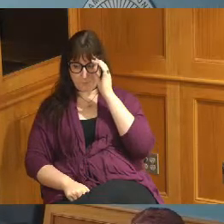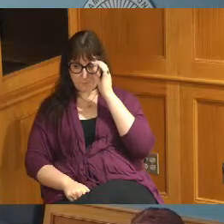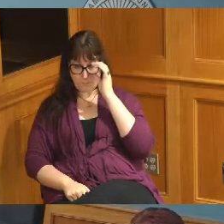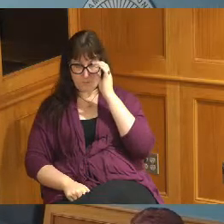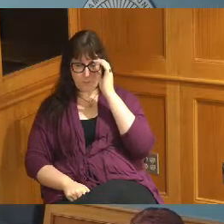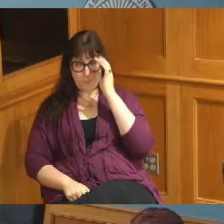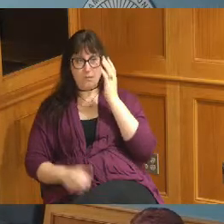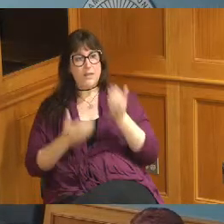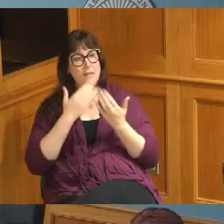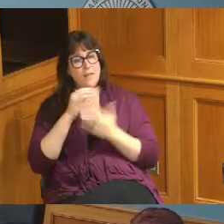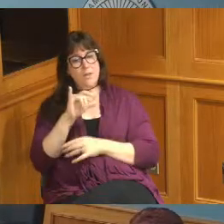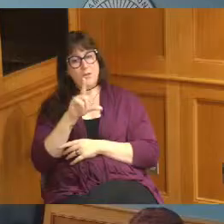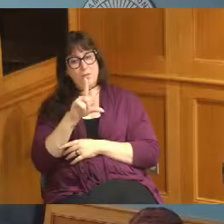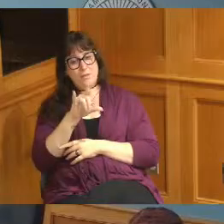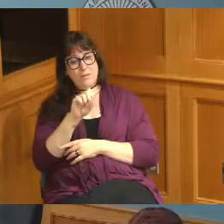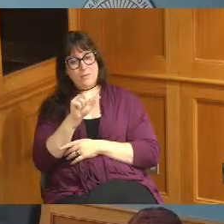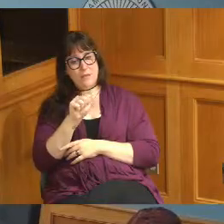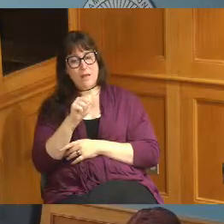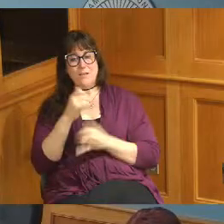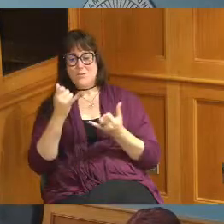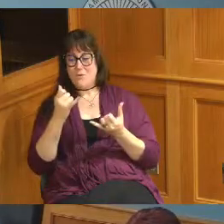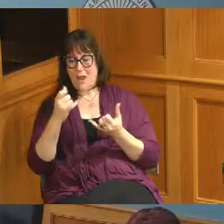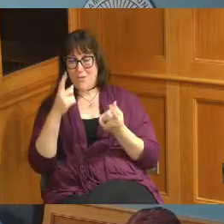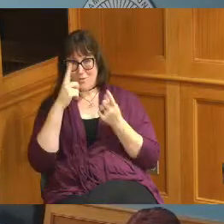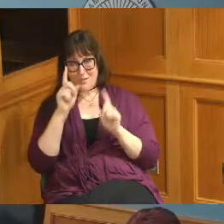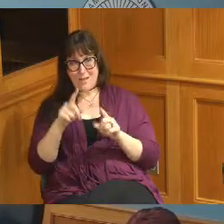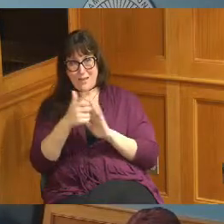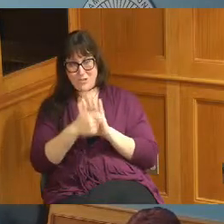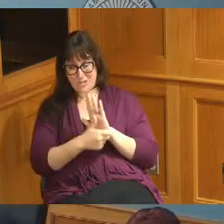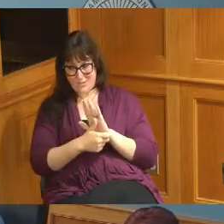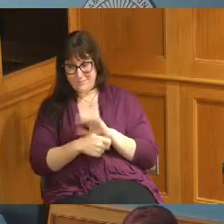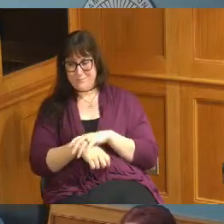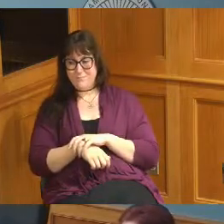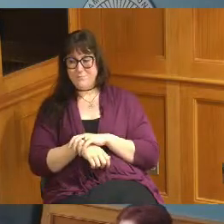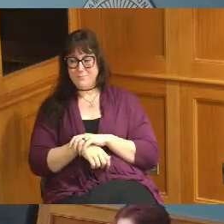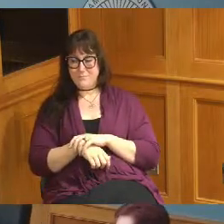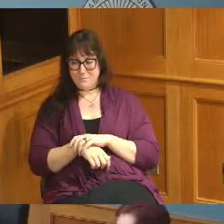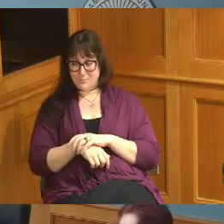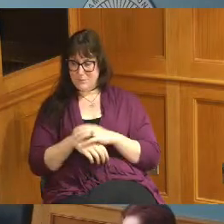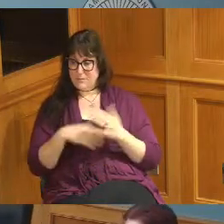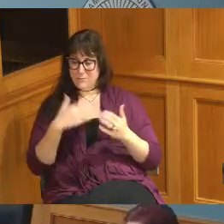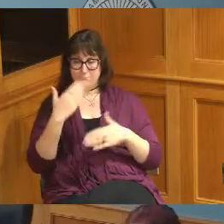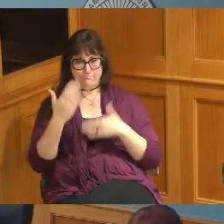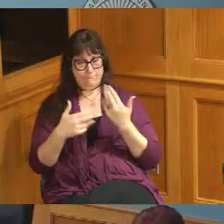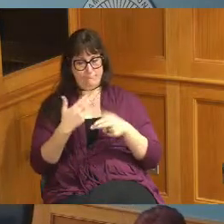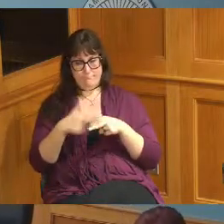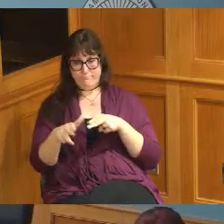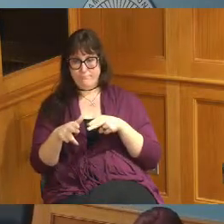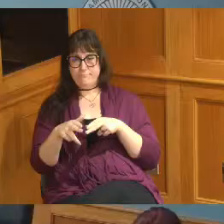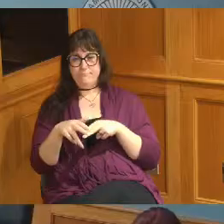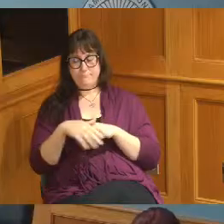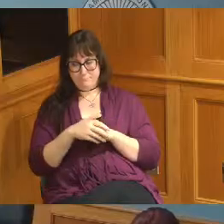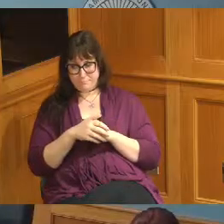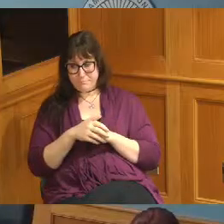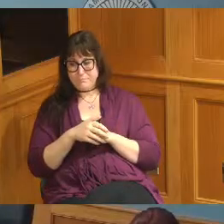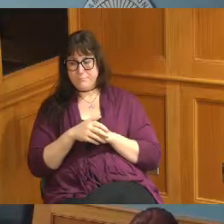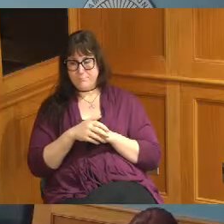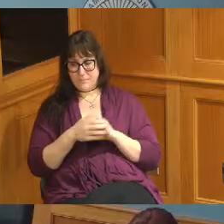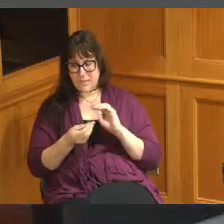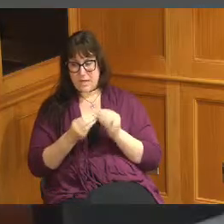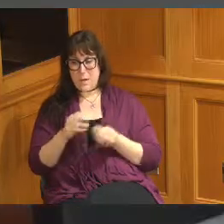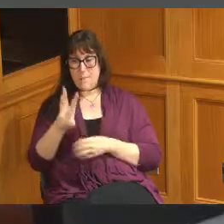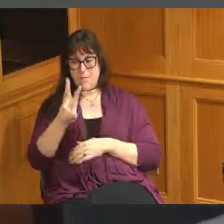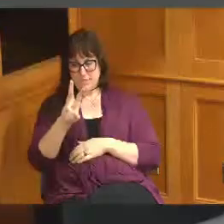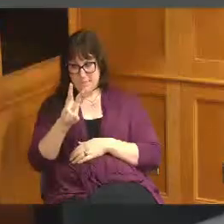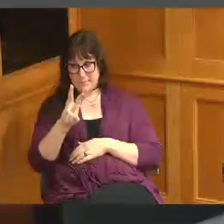Lisa. Let's move into the consent agenda. Thank you, Commissioners. I'll walk through this briefly for you. Item number